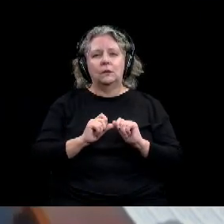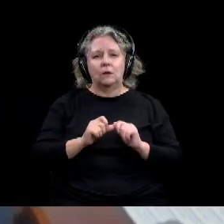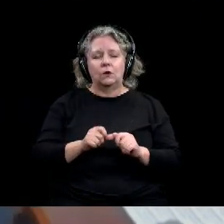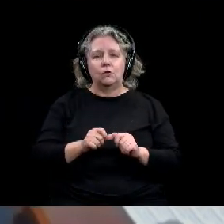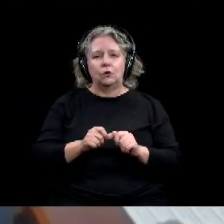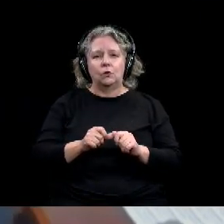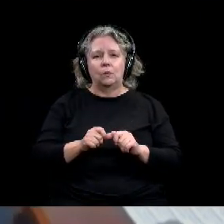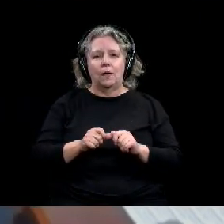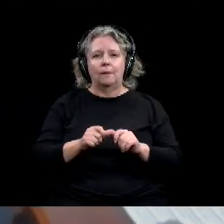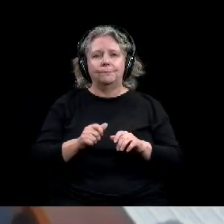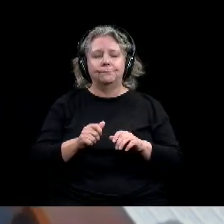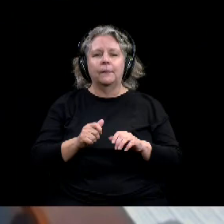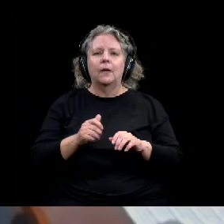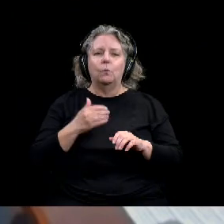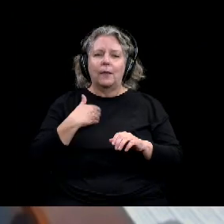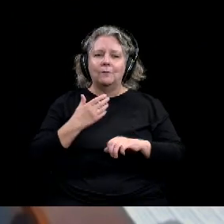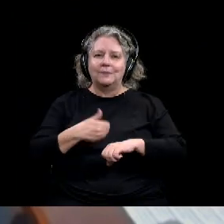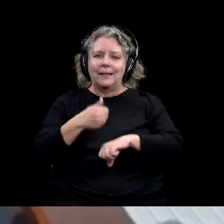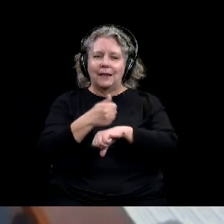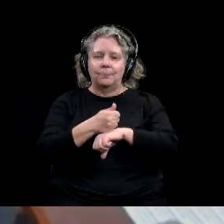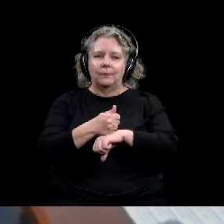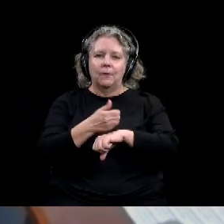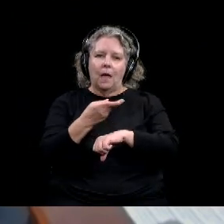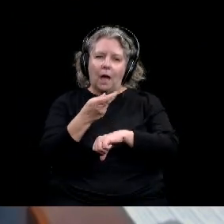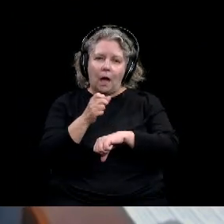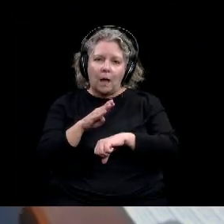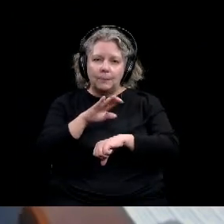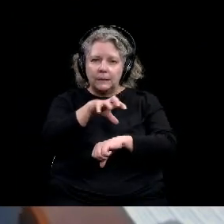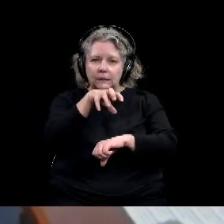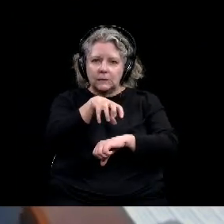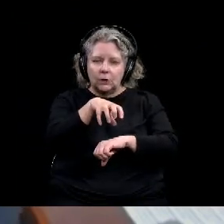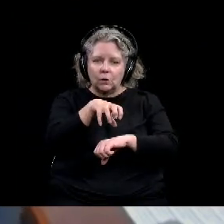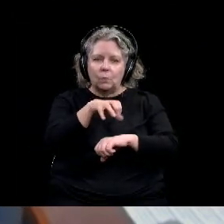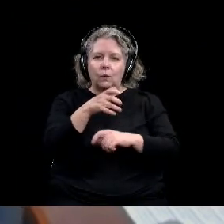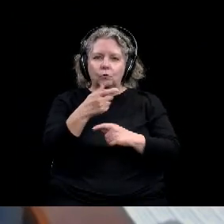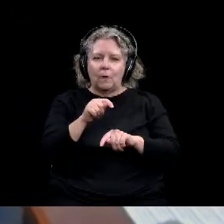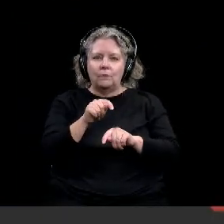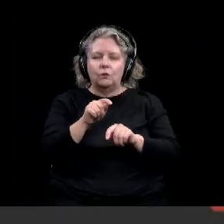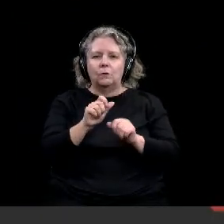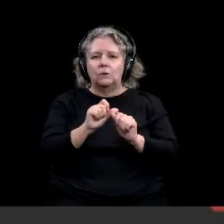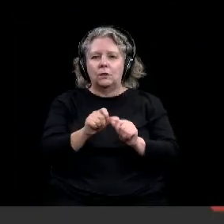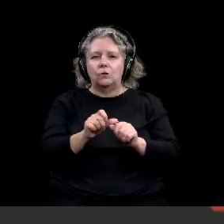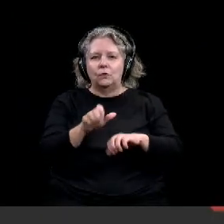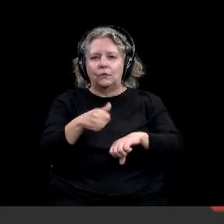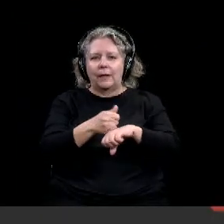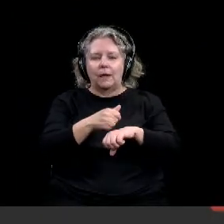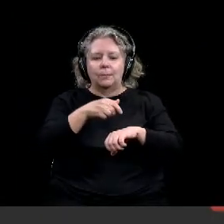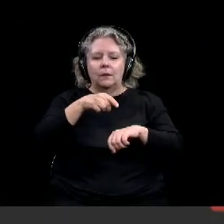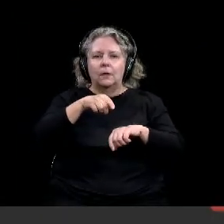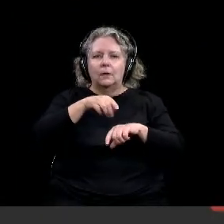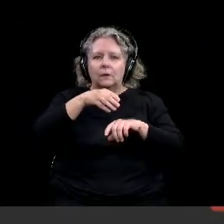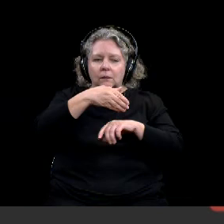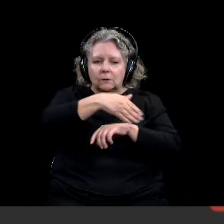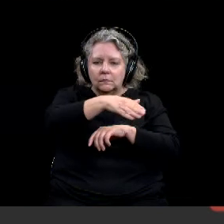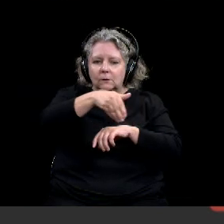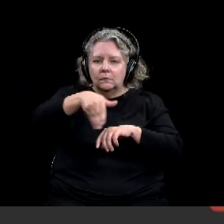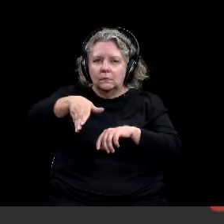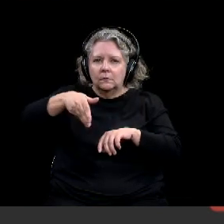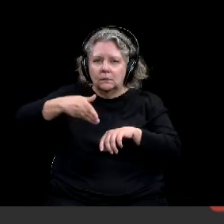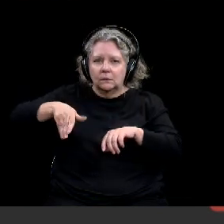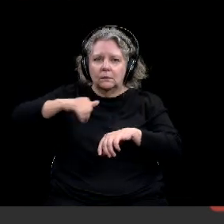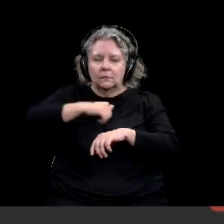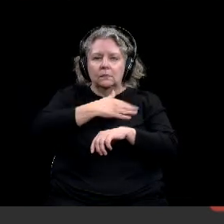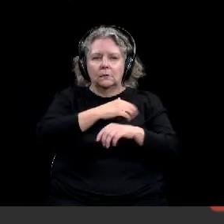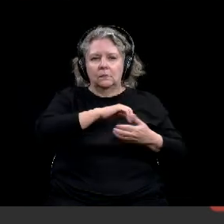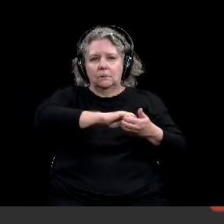since vaccination started. Okay, thank you for your question. Let's go to Brinshavia Jordan with Fox 44. Brinshavia,